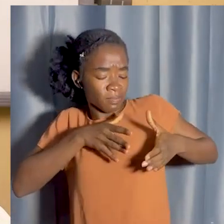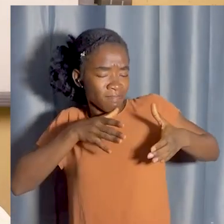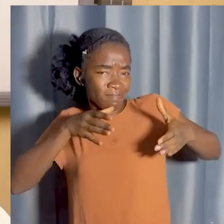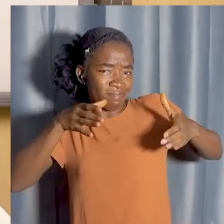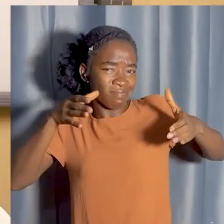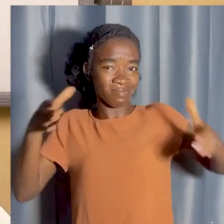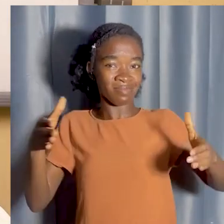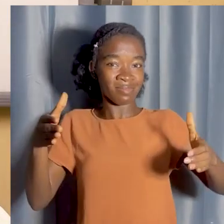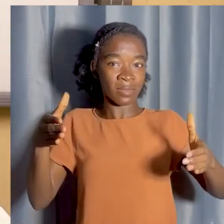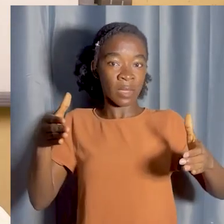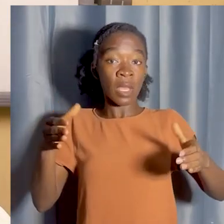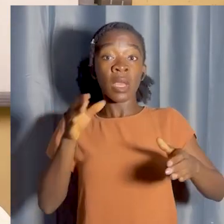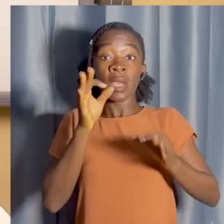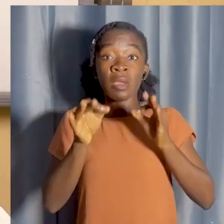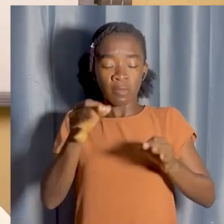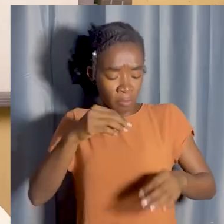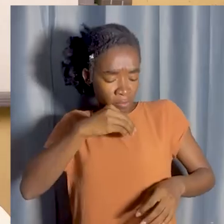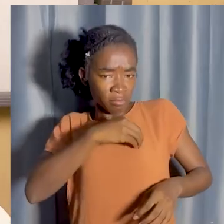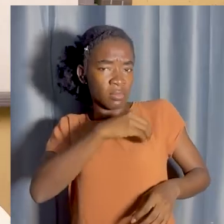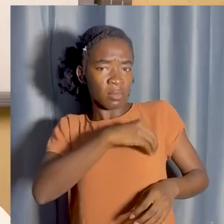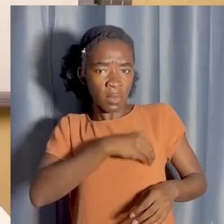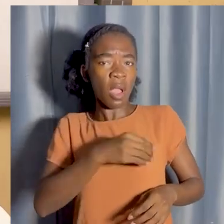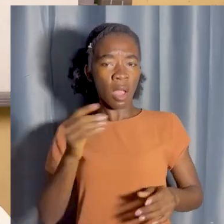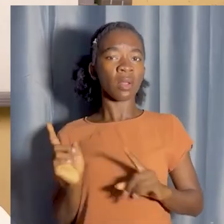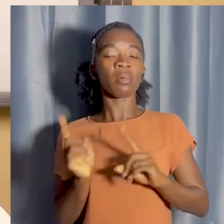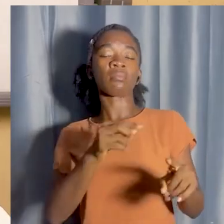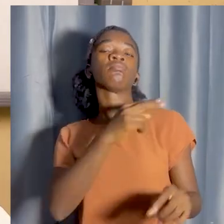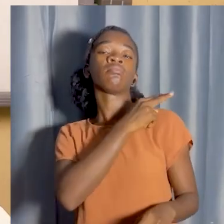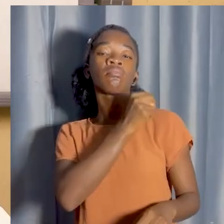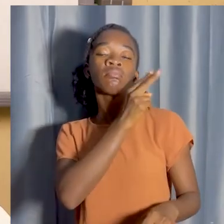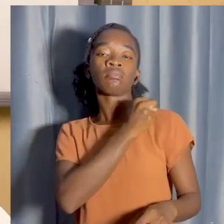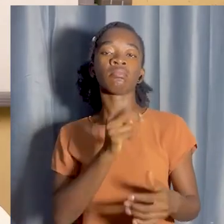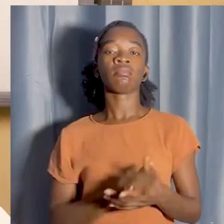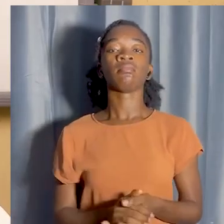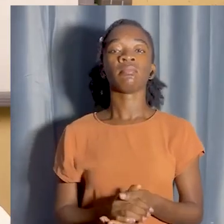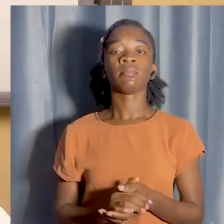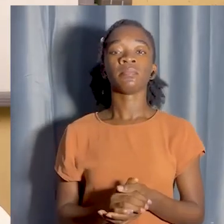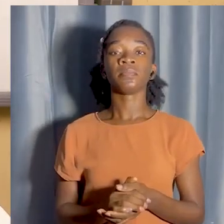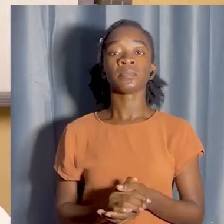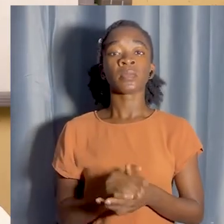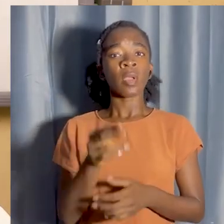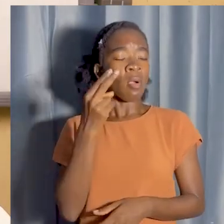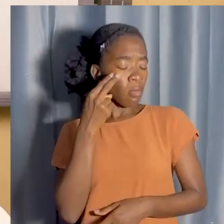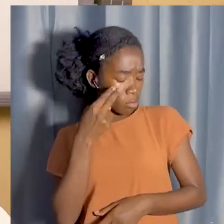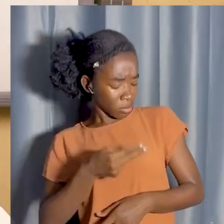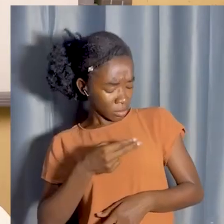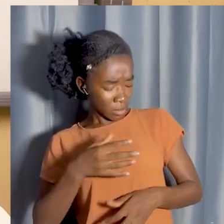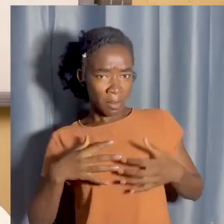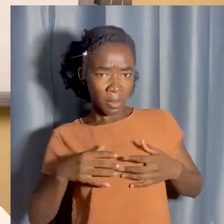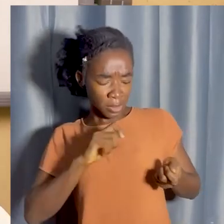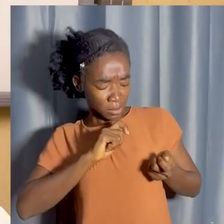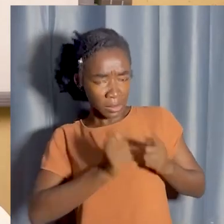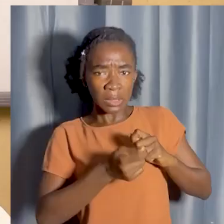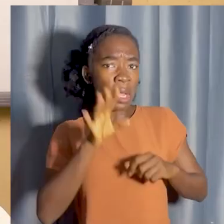fist when you can pick it up when it's as tiny as just the tip of your finger. When you see any change, you should report to